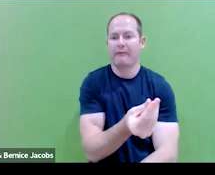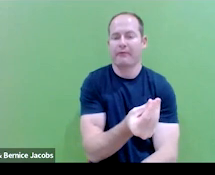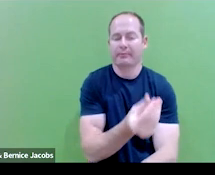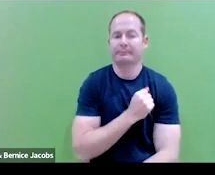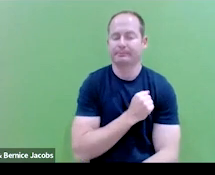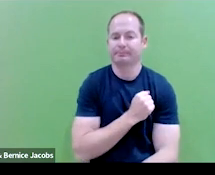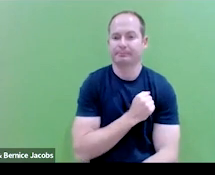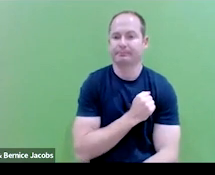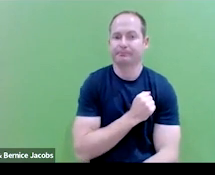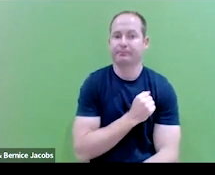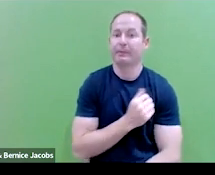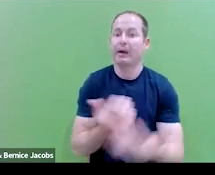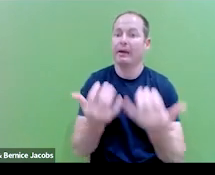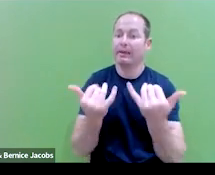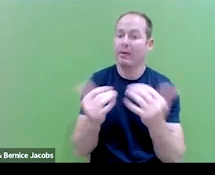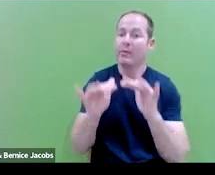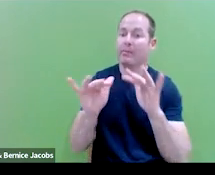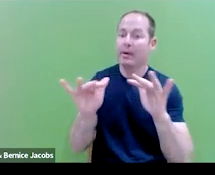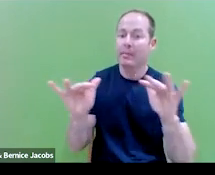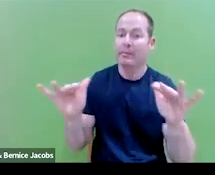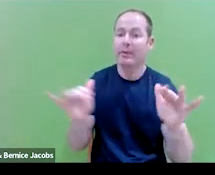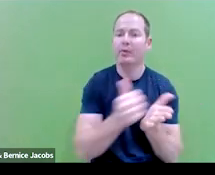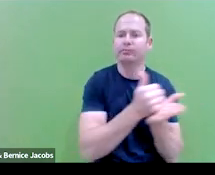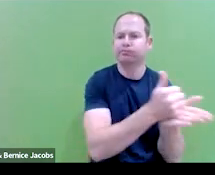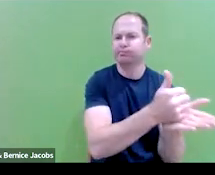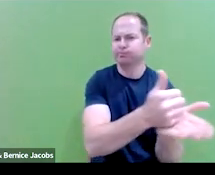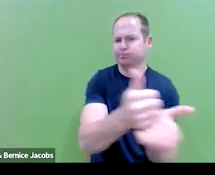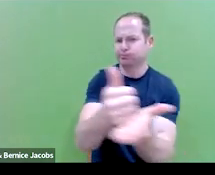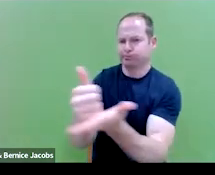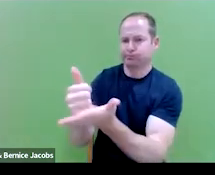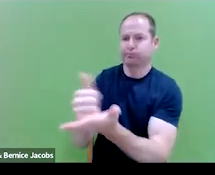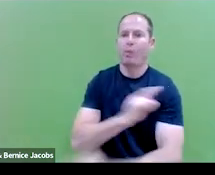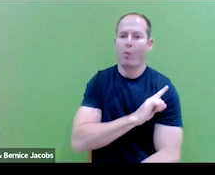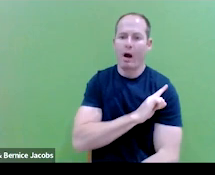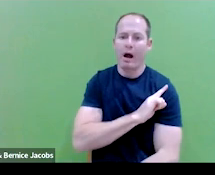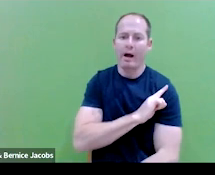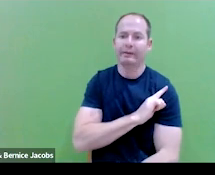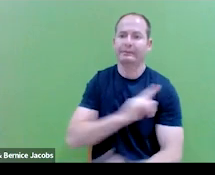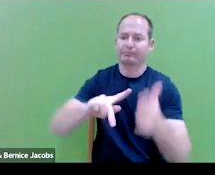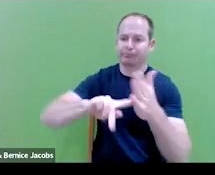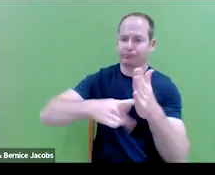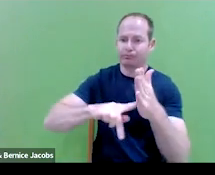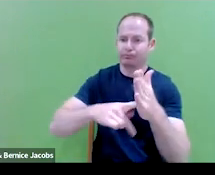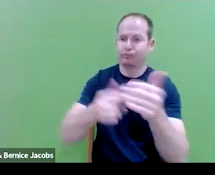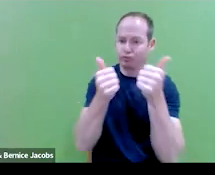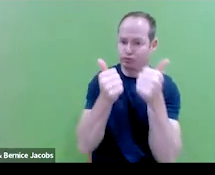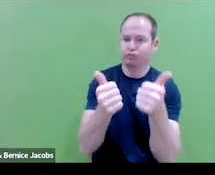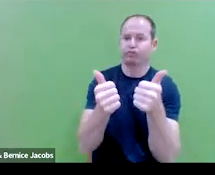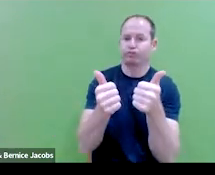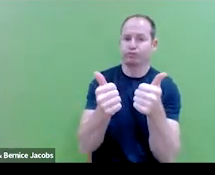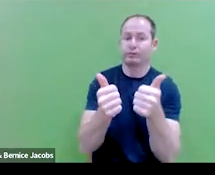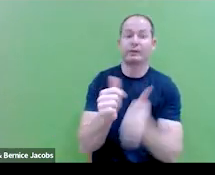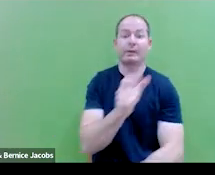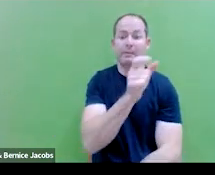broad range of users who are benefiting from good design, even though they are not technically classified as people